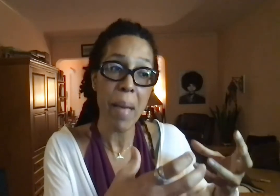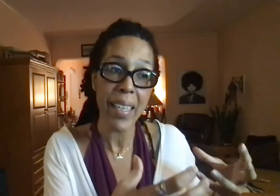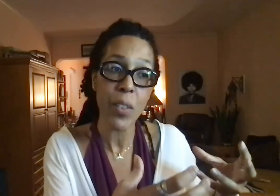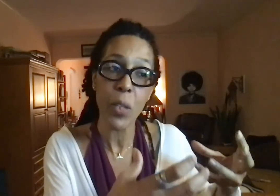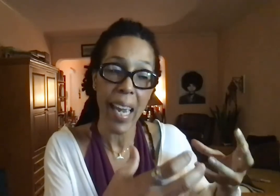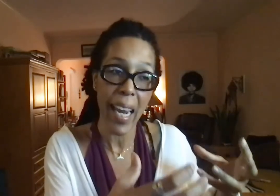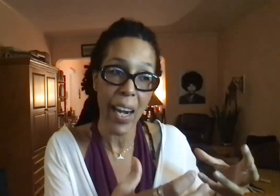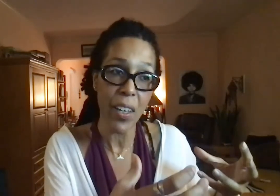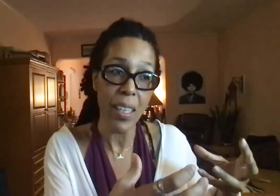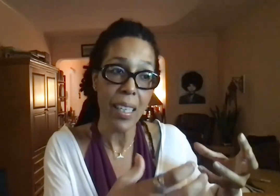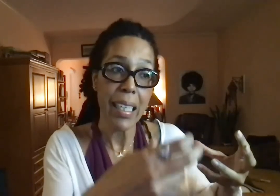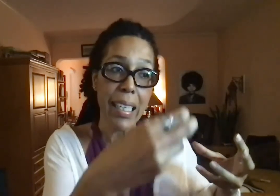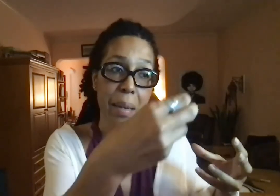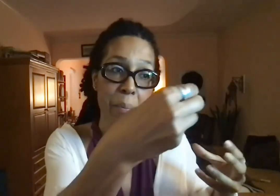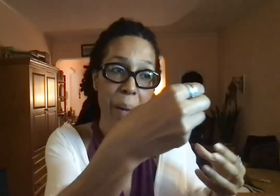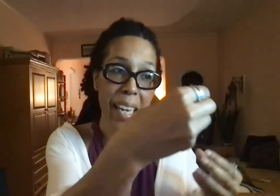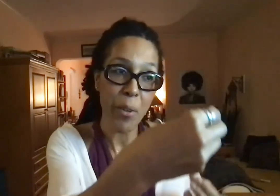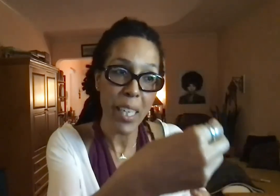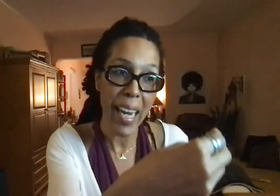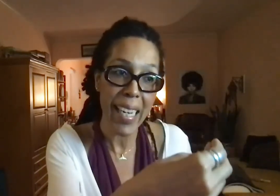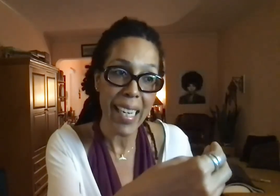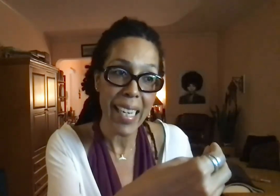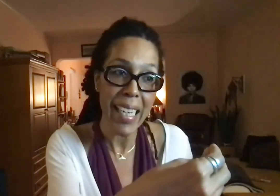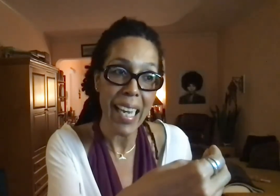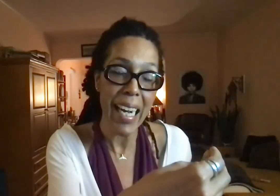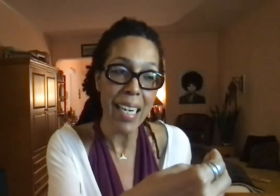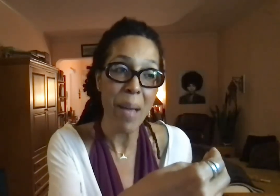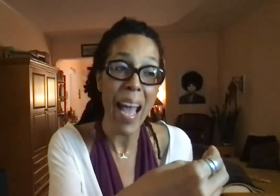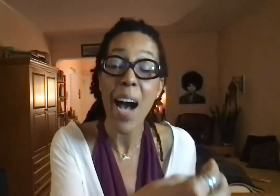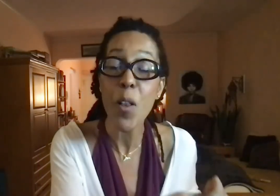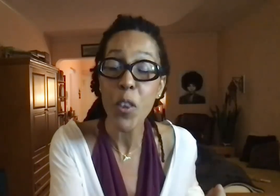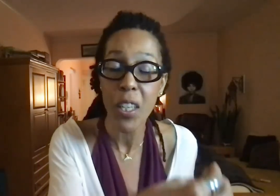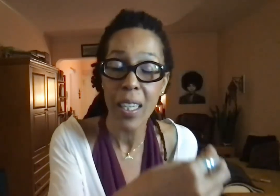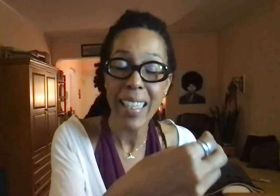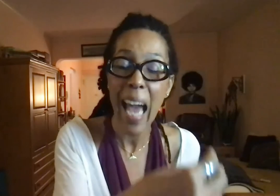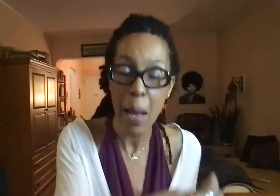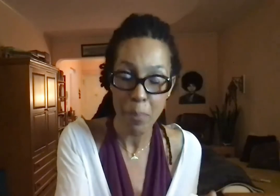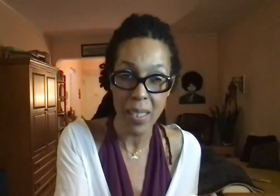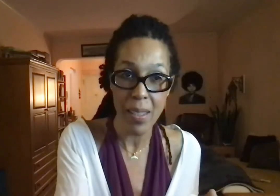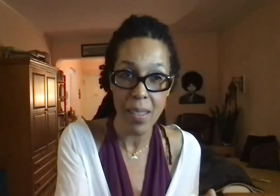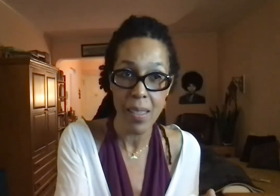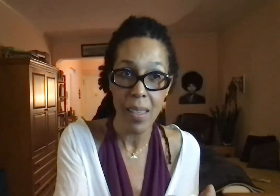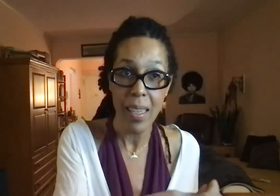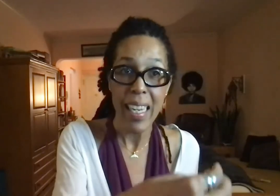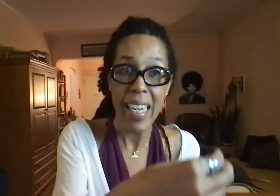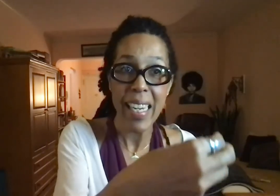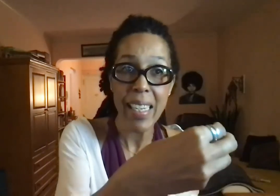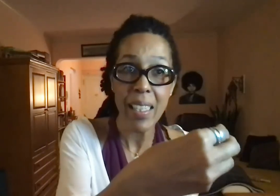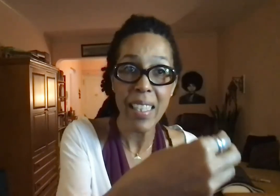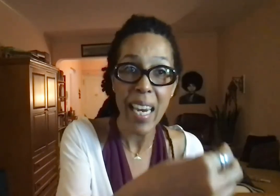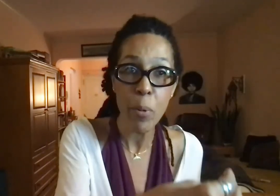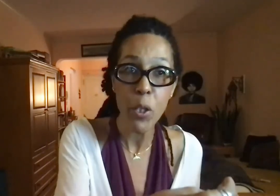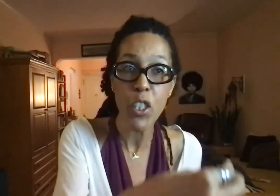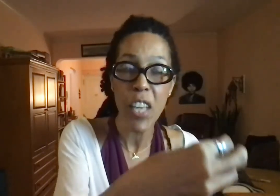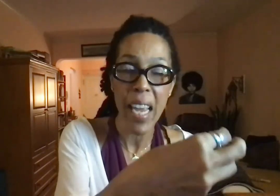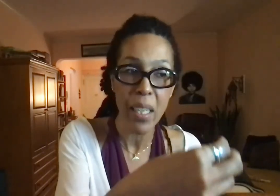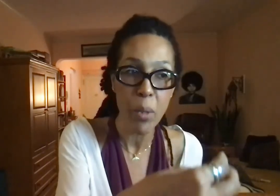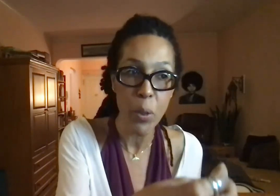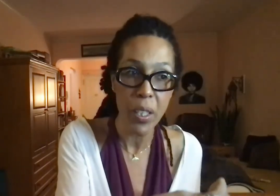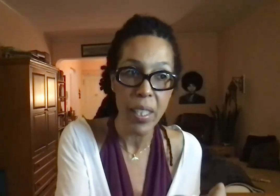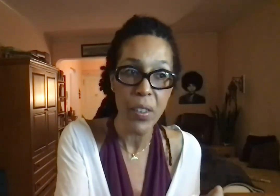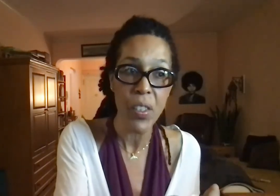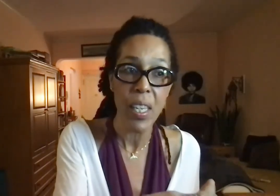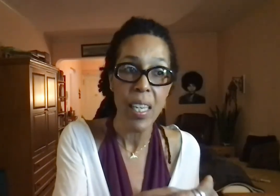door-to-door medical care, by creating health captains in neighborhoods